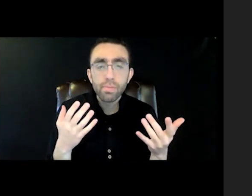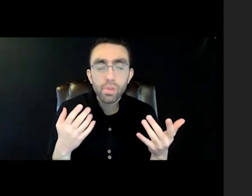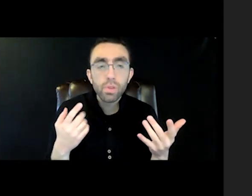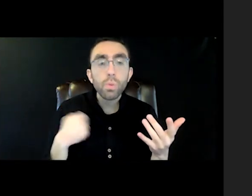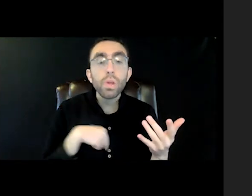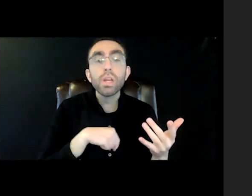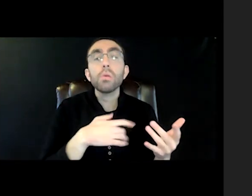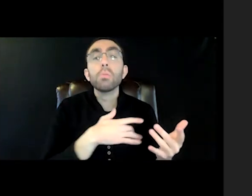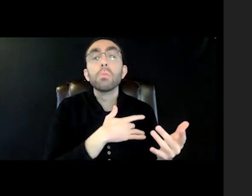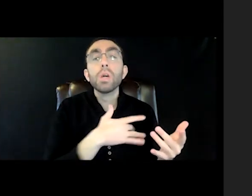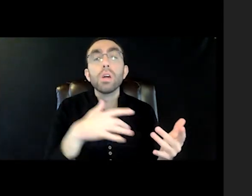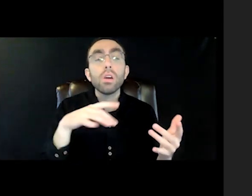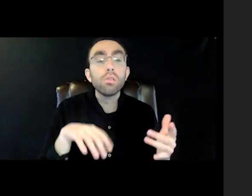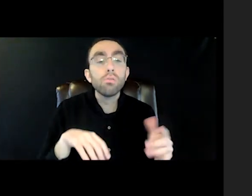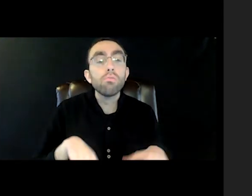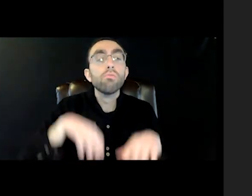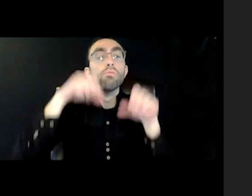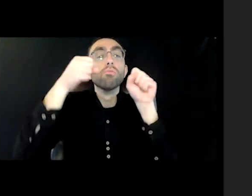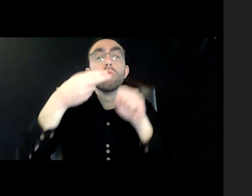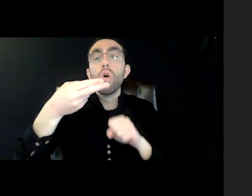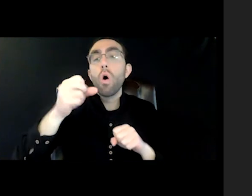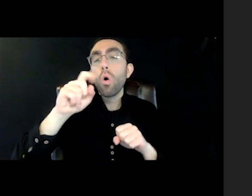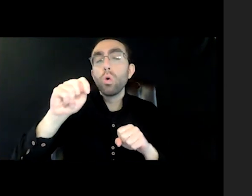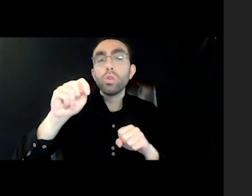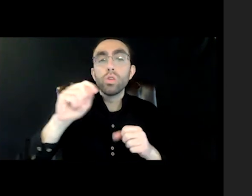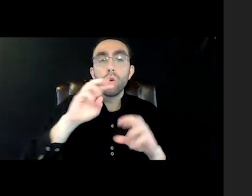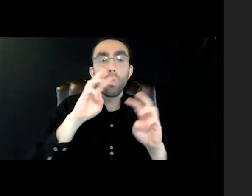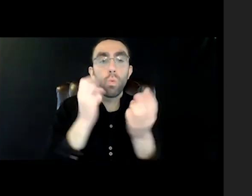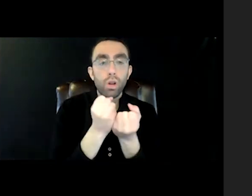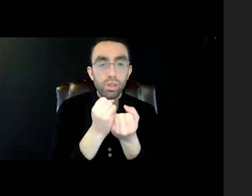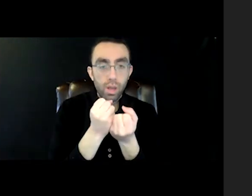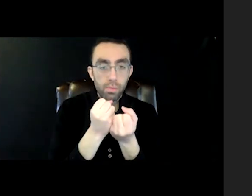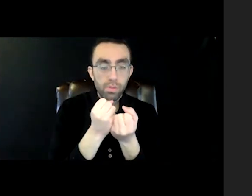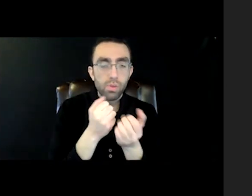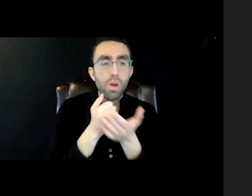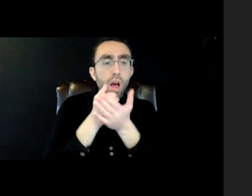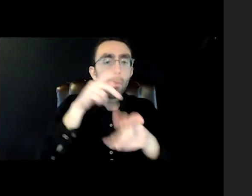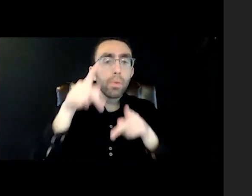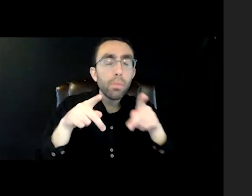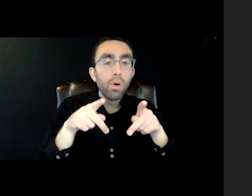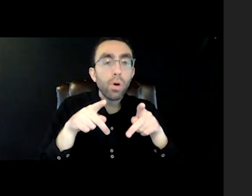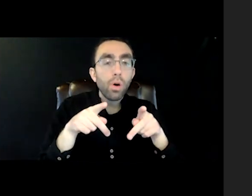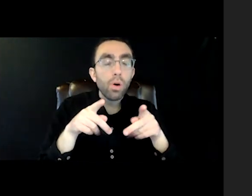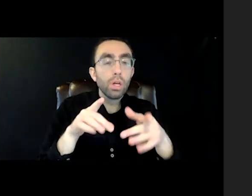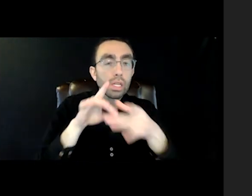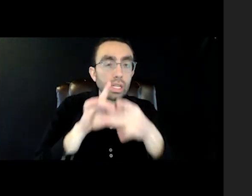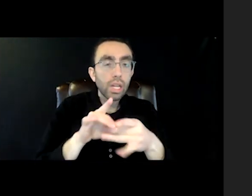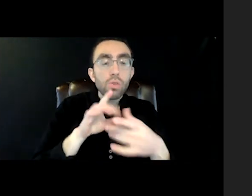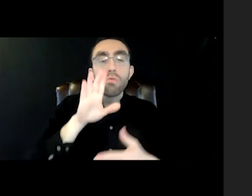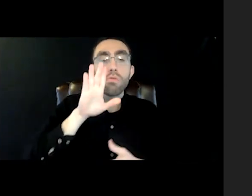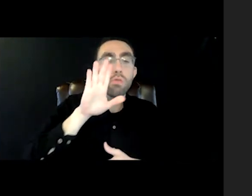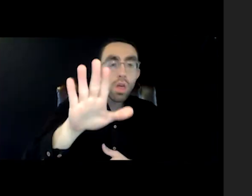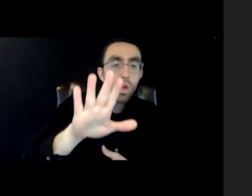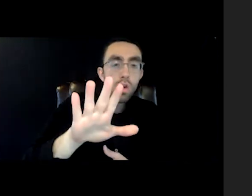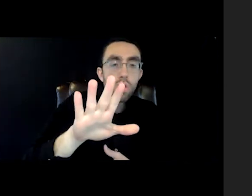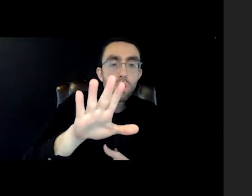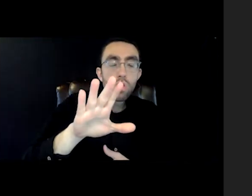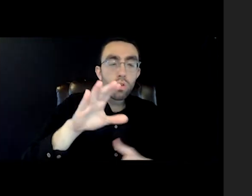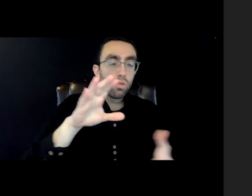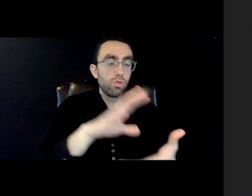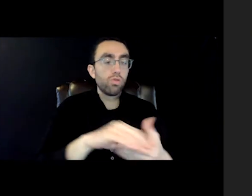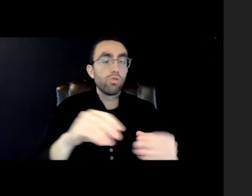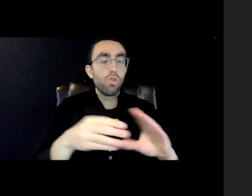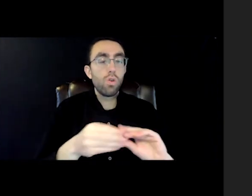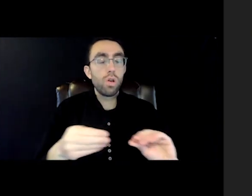for folks to get in touch with their own climate stories. And the most common thing that folks come to the space with is, I don't have